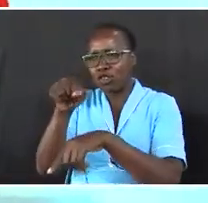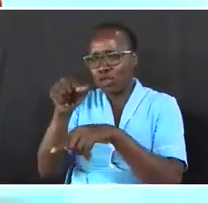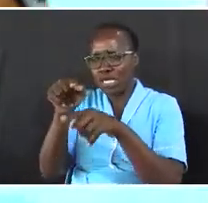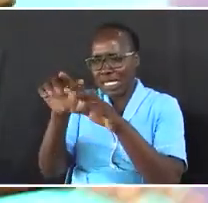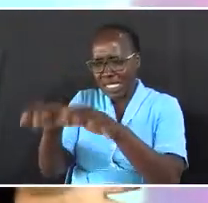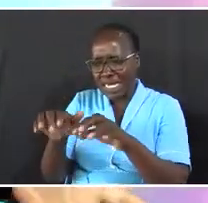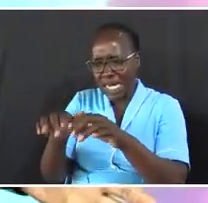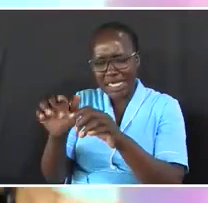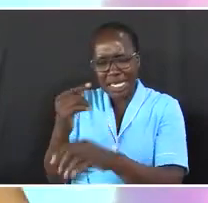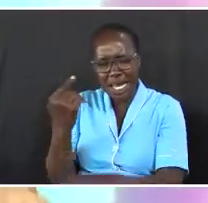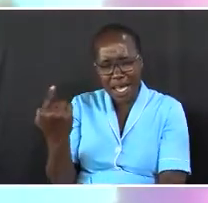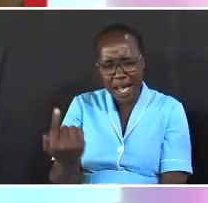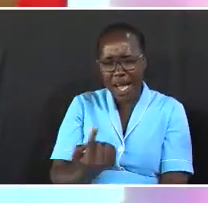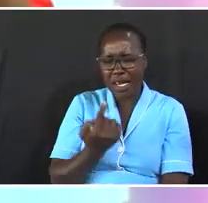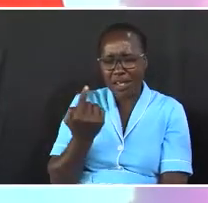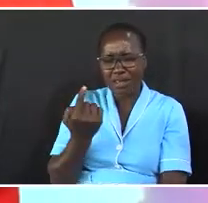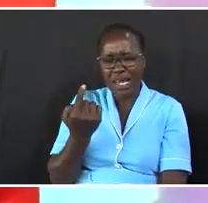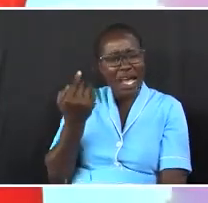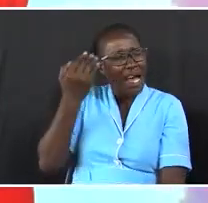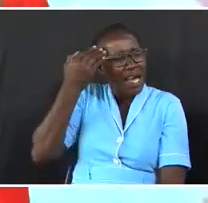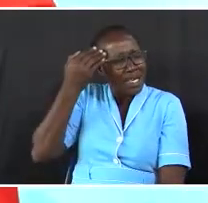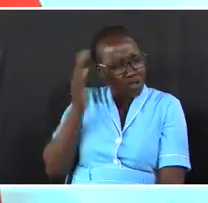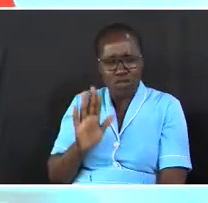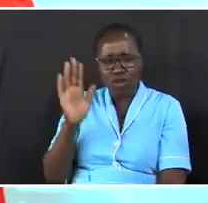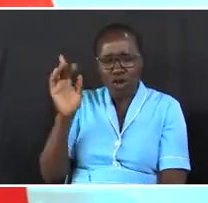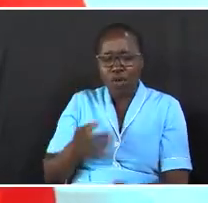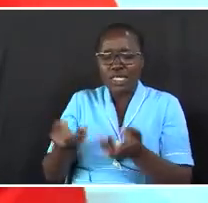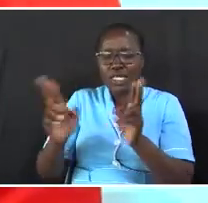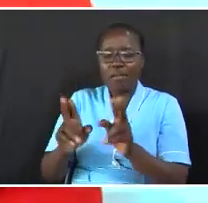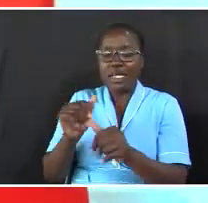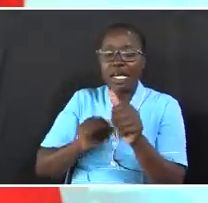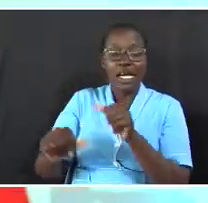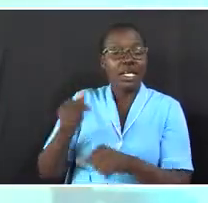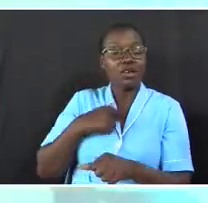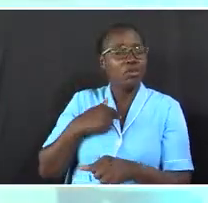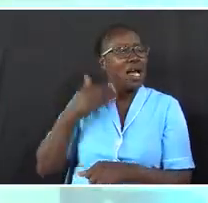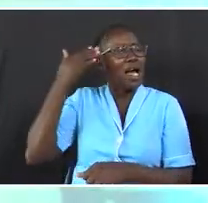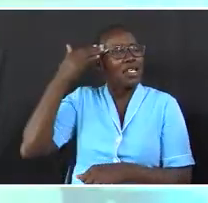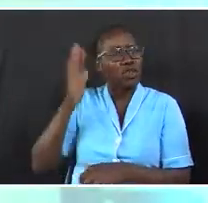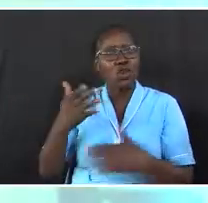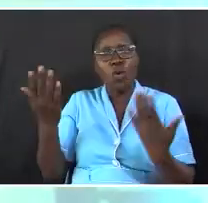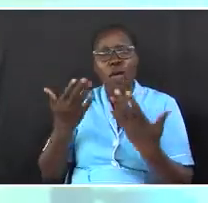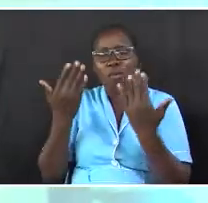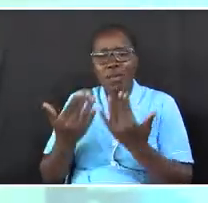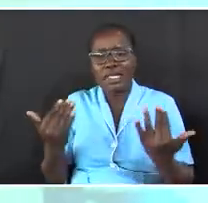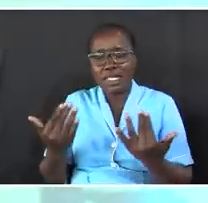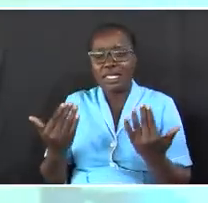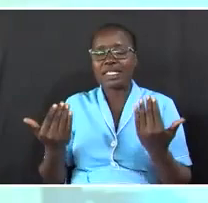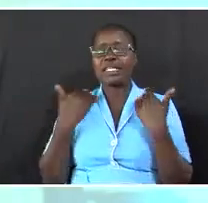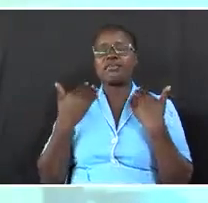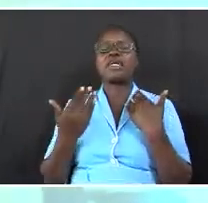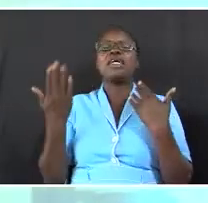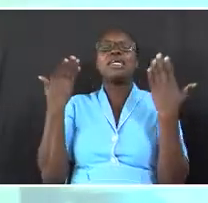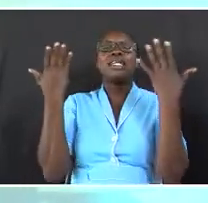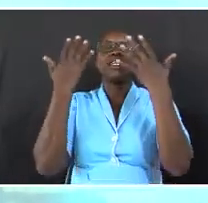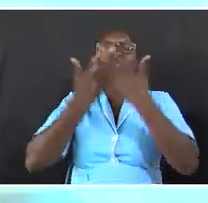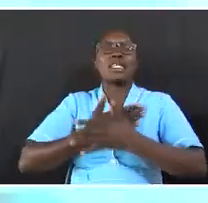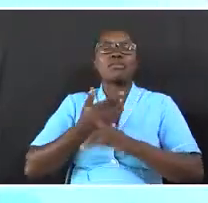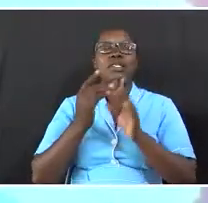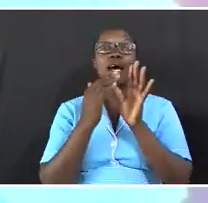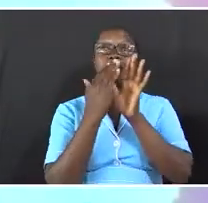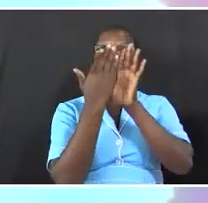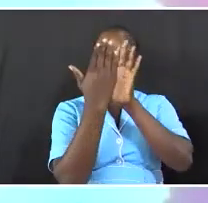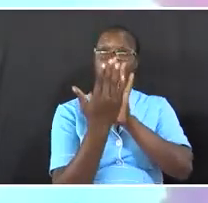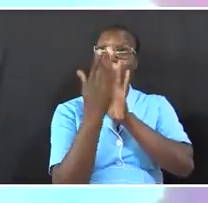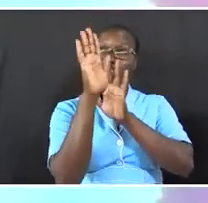garden alone. I don't care what is happening around me. I don't know where my children slept last night, but I am facing you